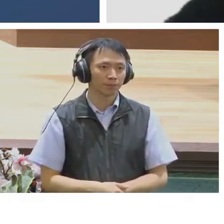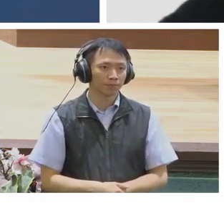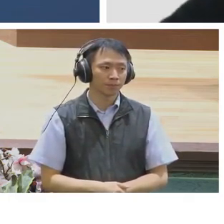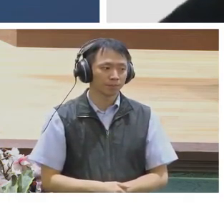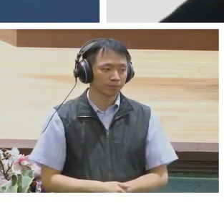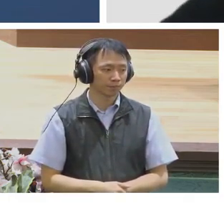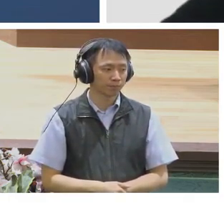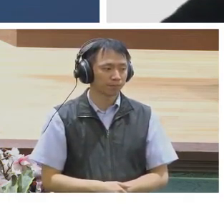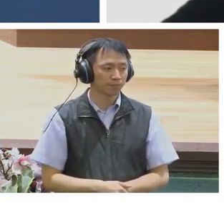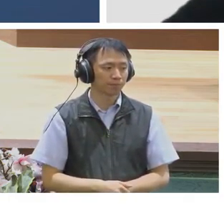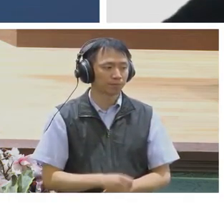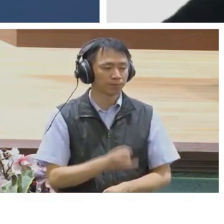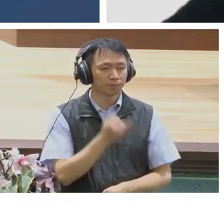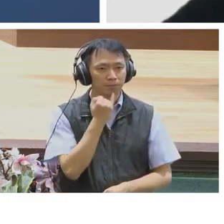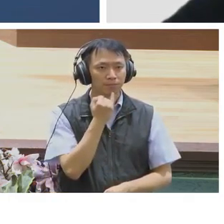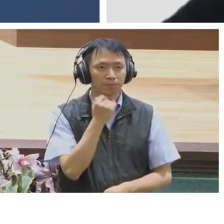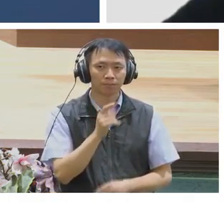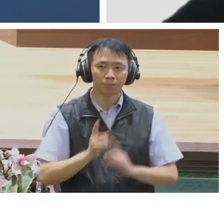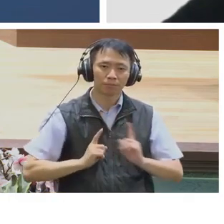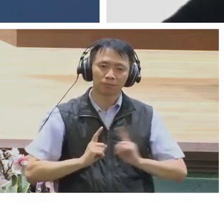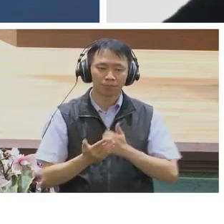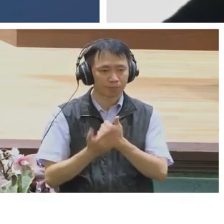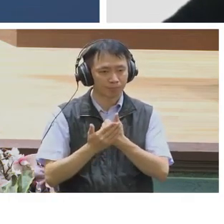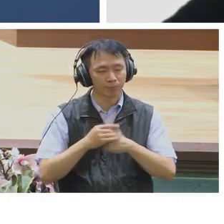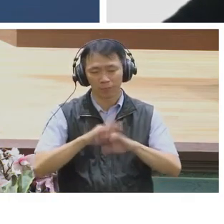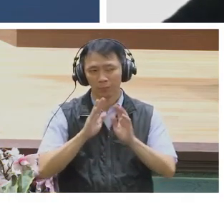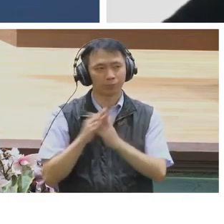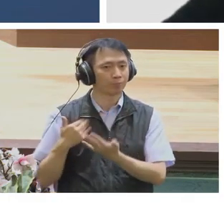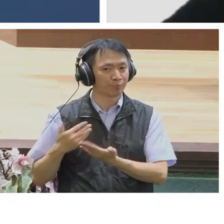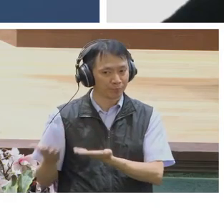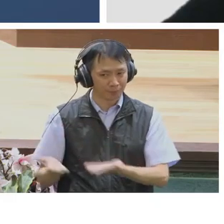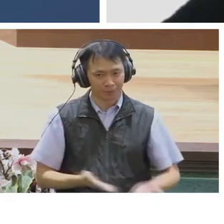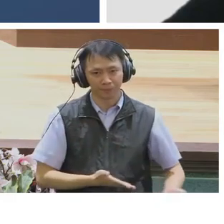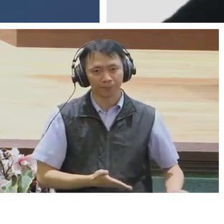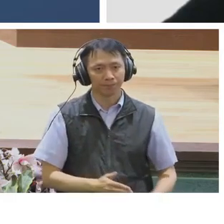you can help in any of that. And yeah, one more.